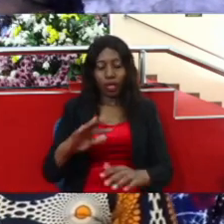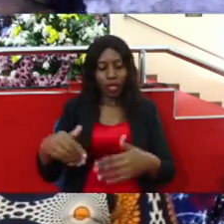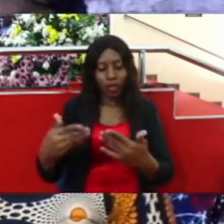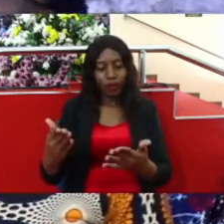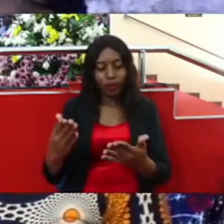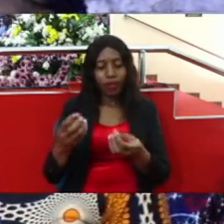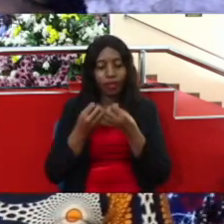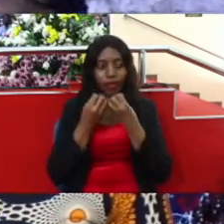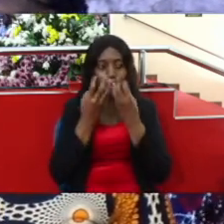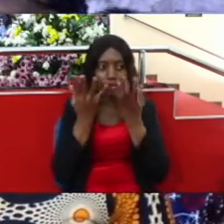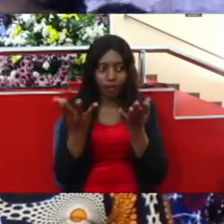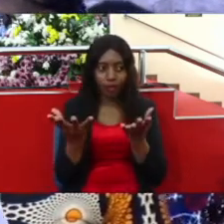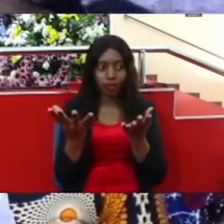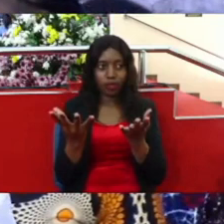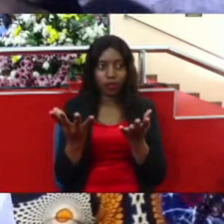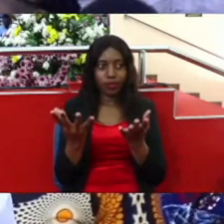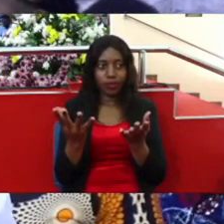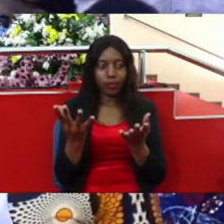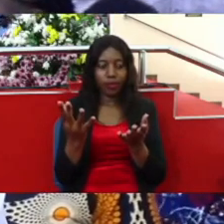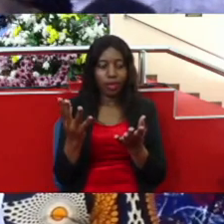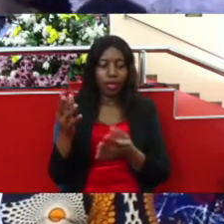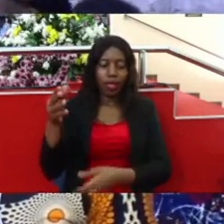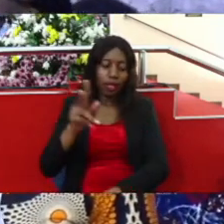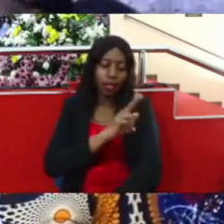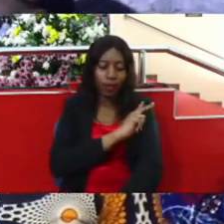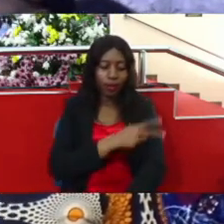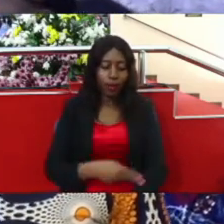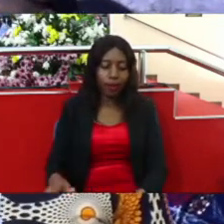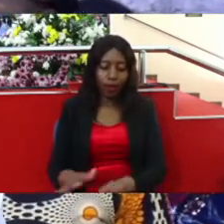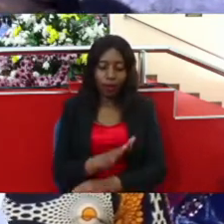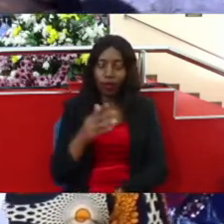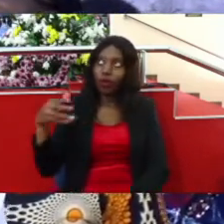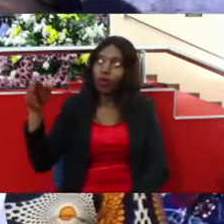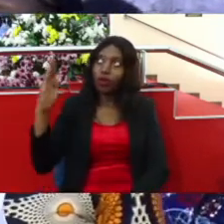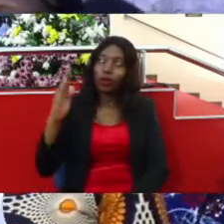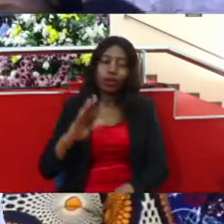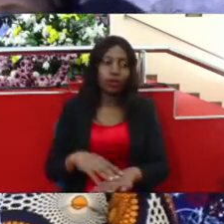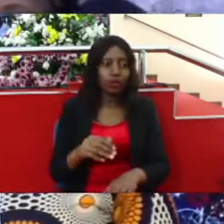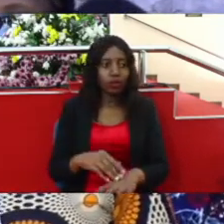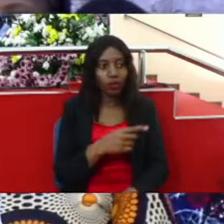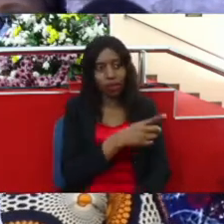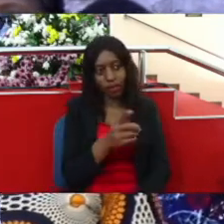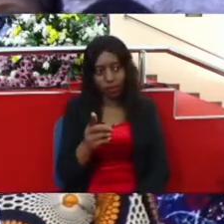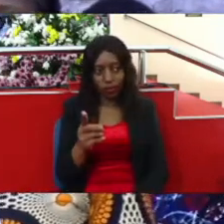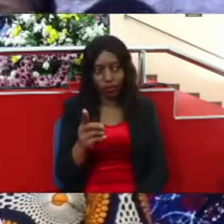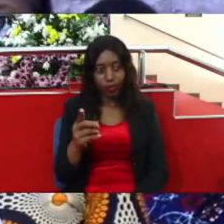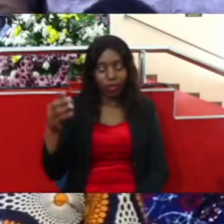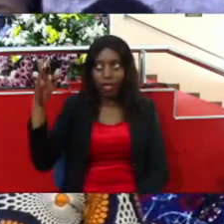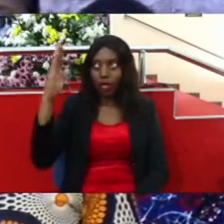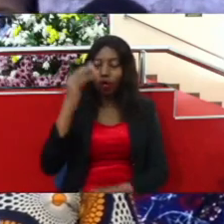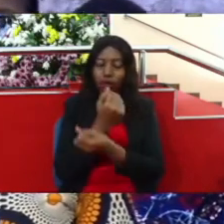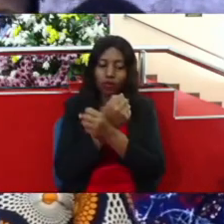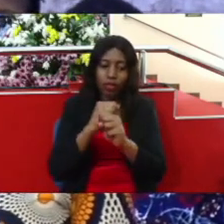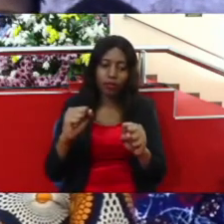The sovereign God is calling you. Huyu Mungu mkuu anakuita. The God who is God of salvation is calling you. Huyu